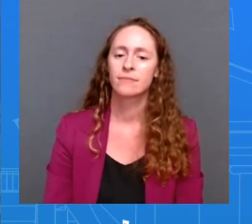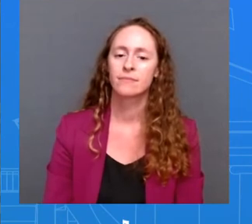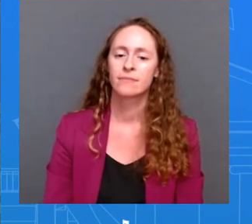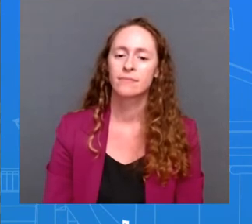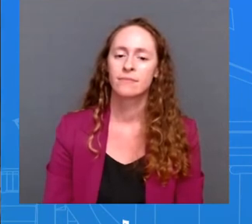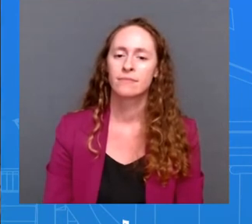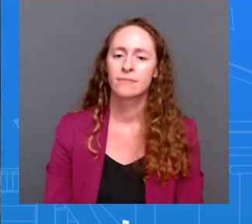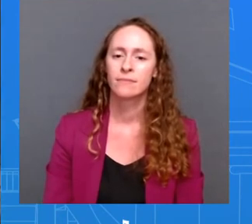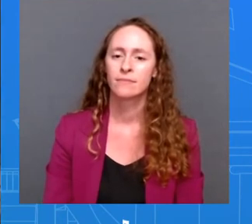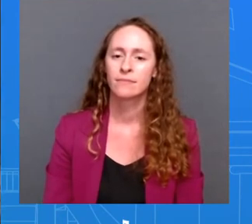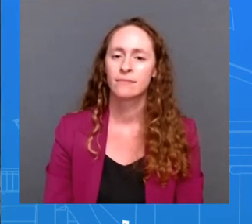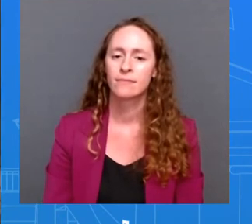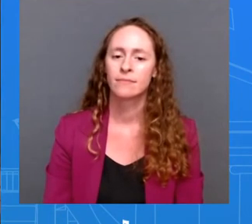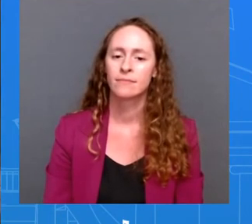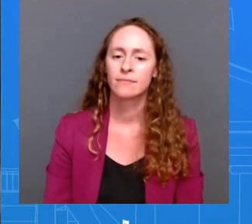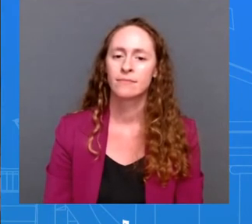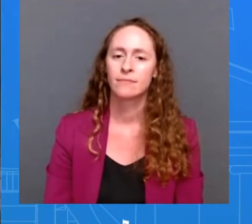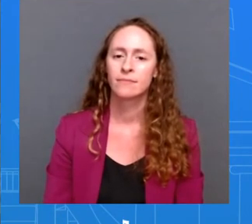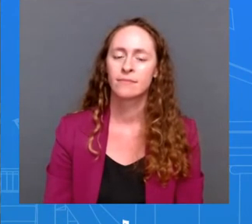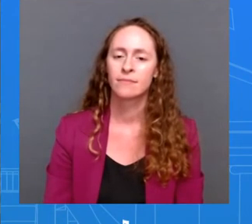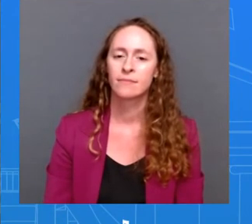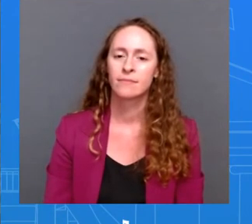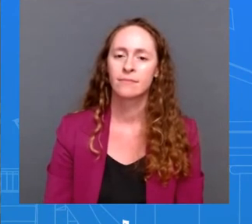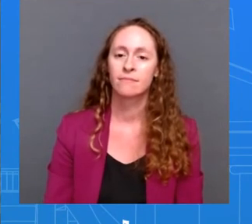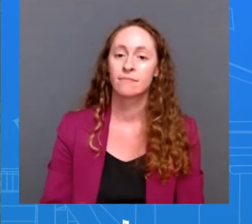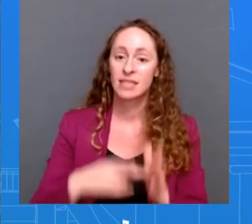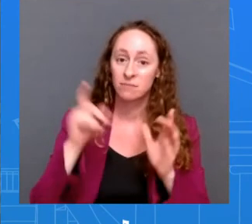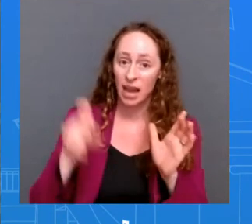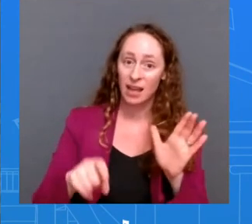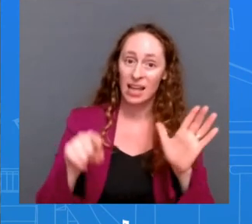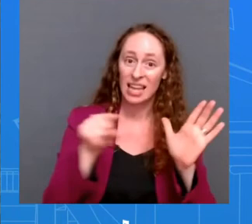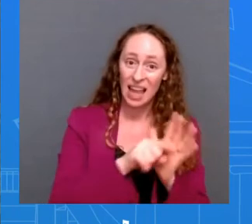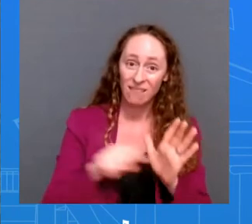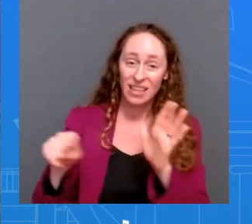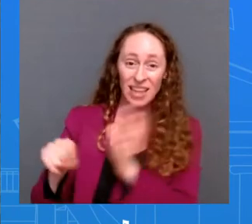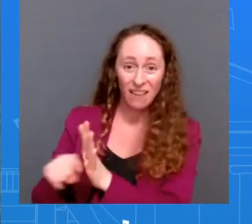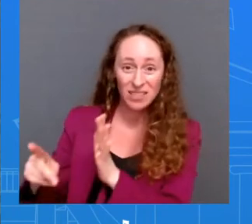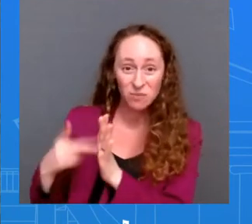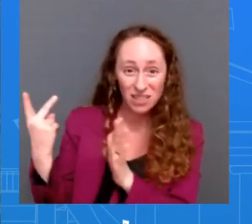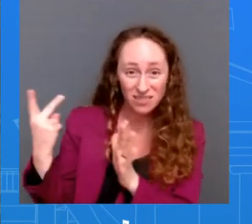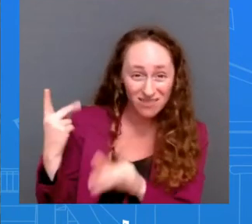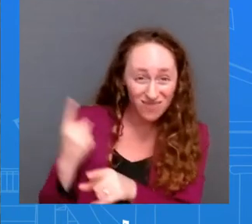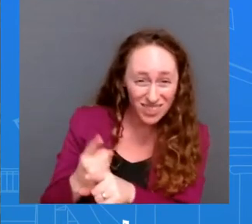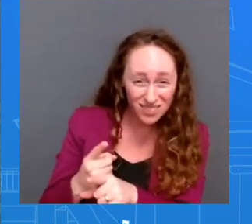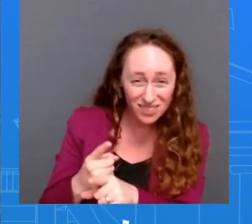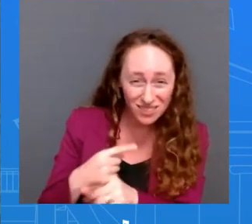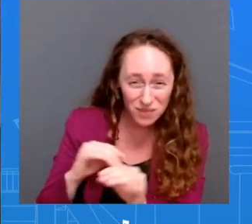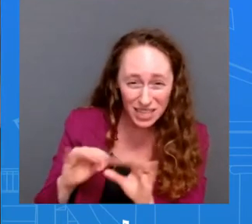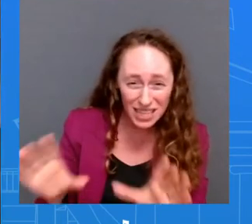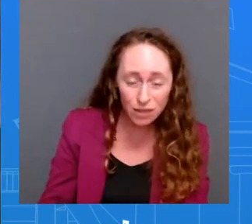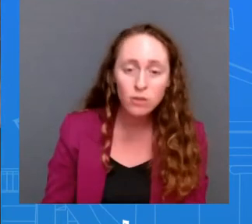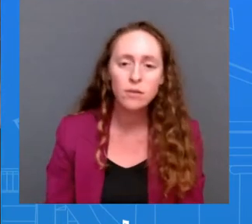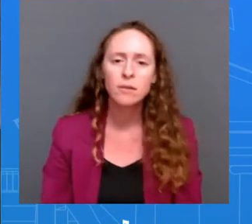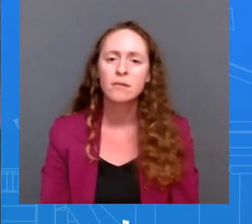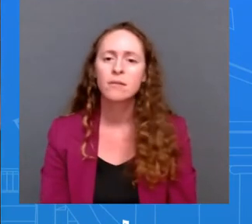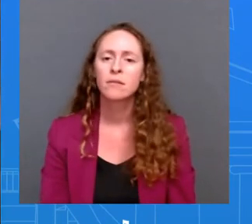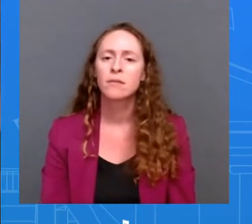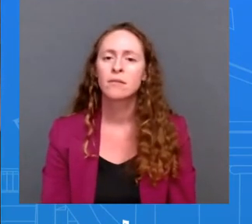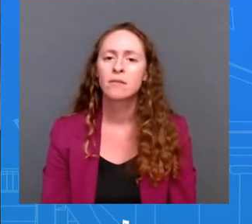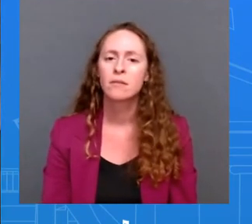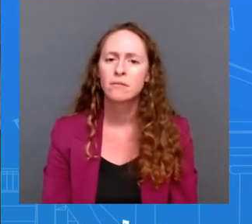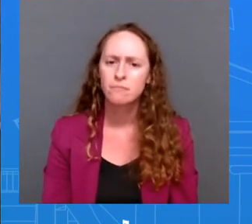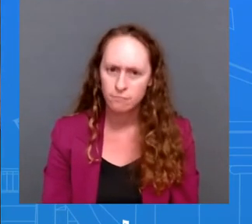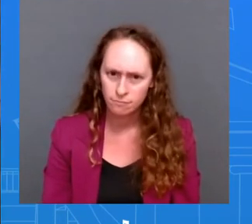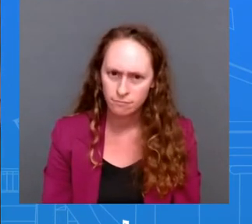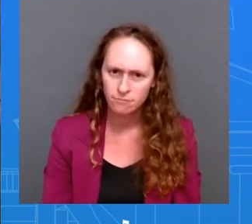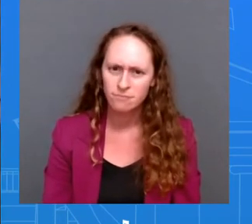just one? Yes, we put out a pull note that said just that, I believe, on Saturday. I don't think you guys said clearly whether it was two negative